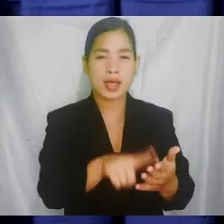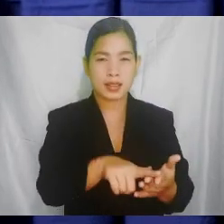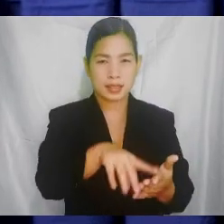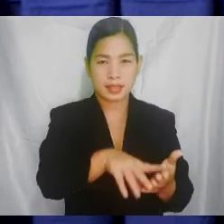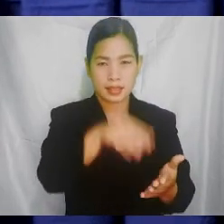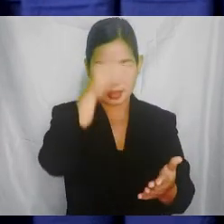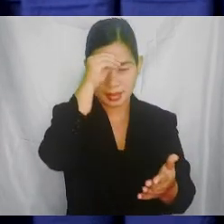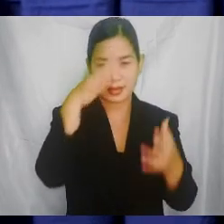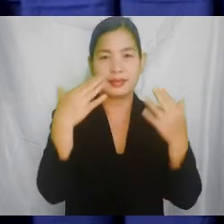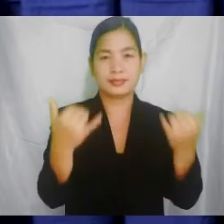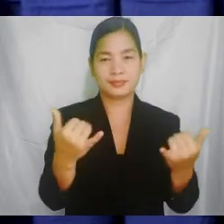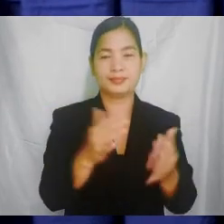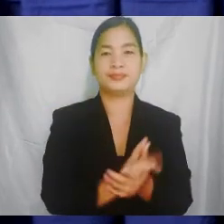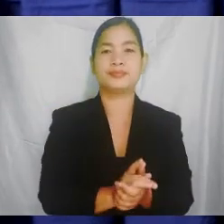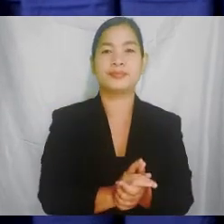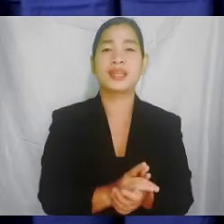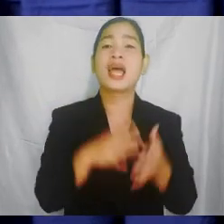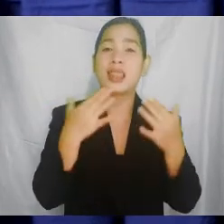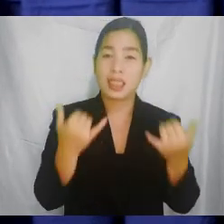have learned today.